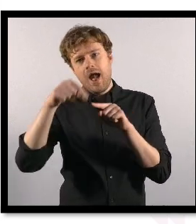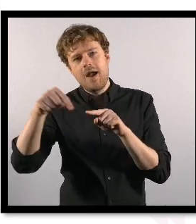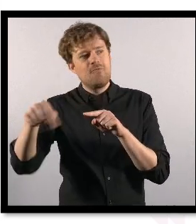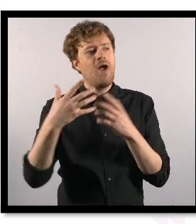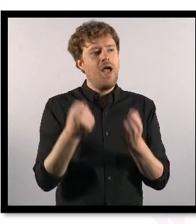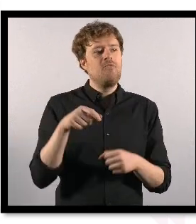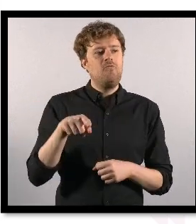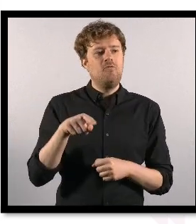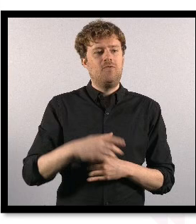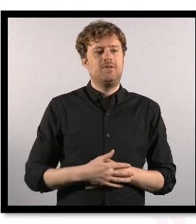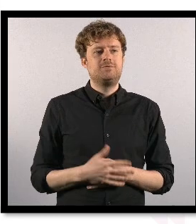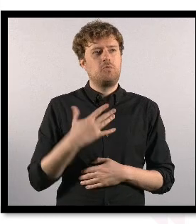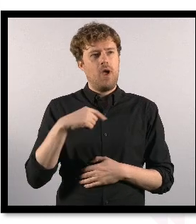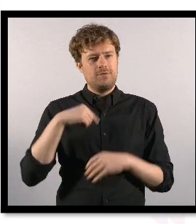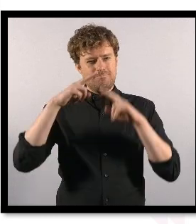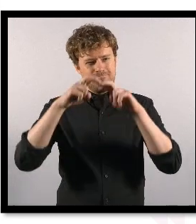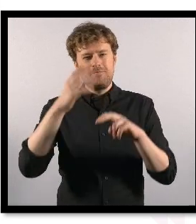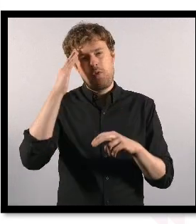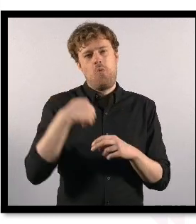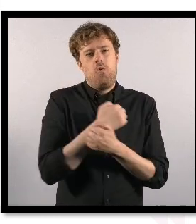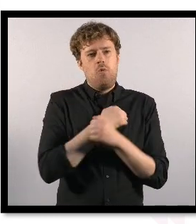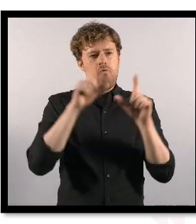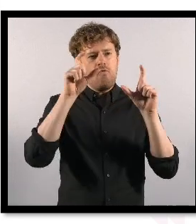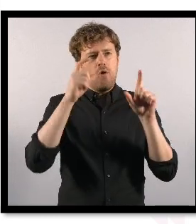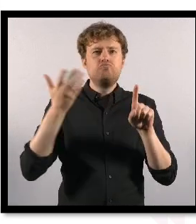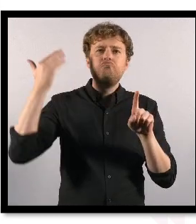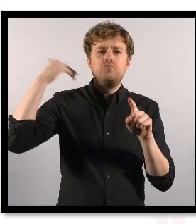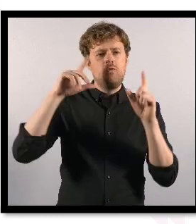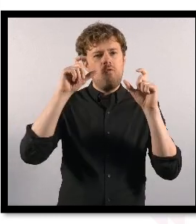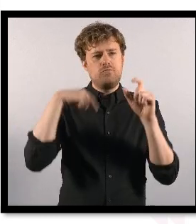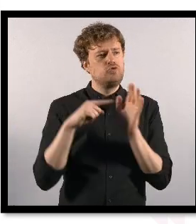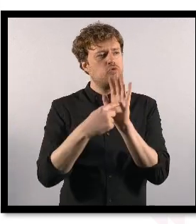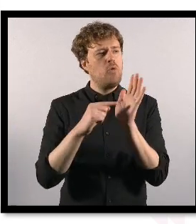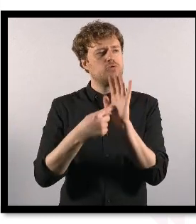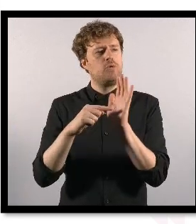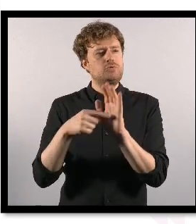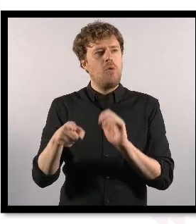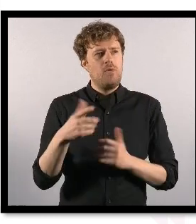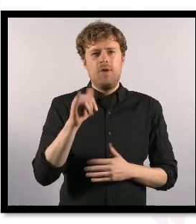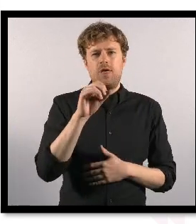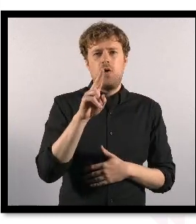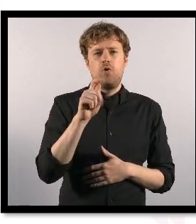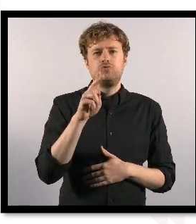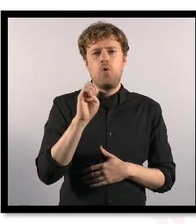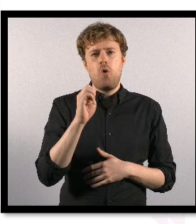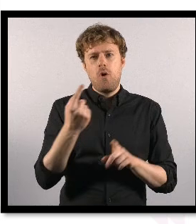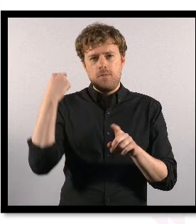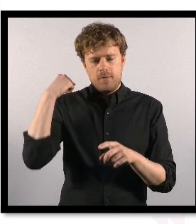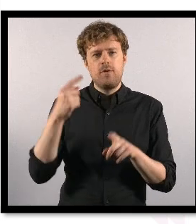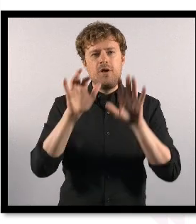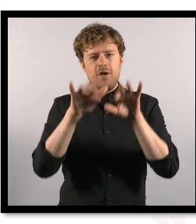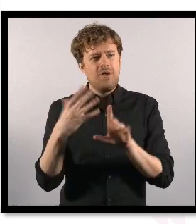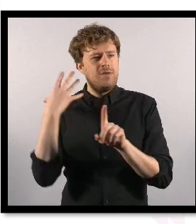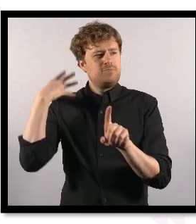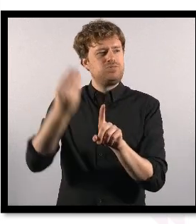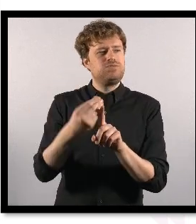event, the Kubernetes launch, and I think my brain was so into Kubernetes at that time, I wasn't really paying attention to some of those initial talks, but